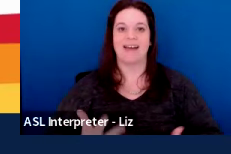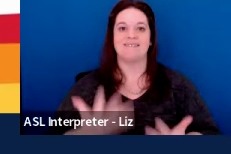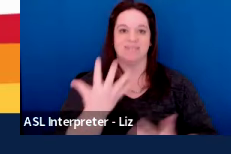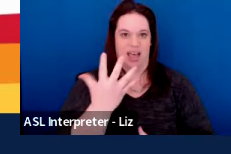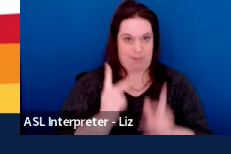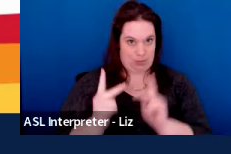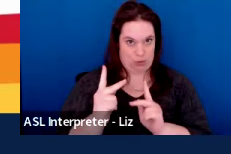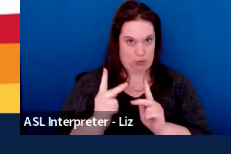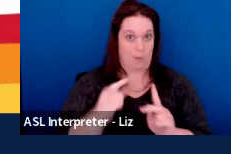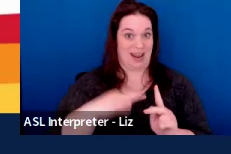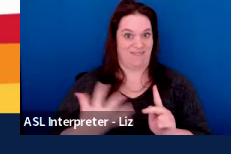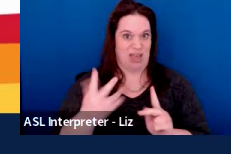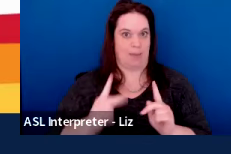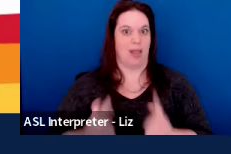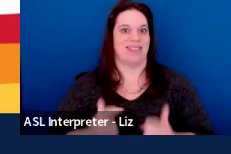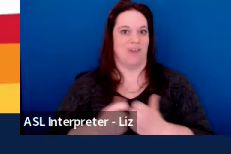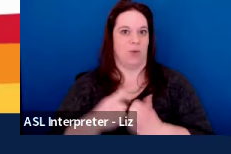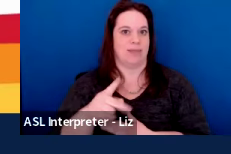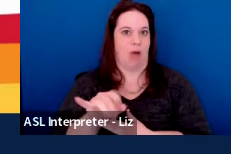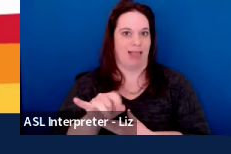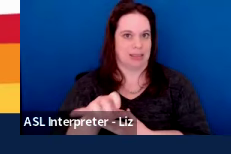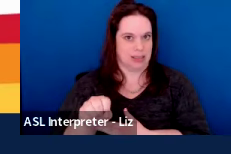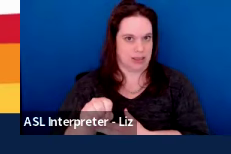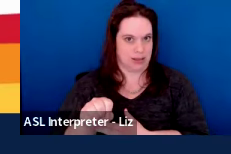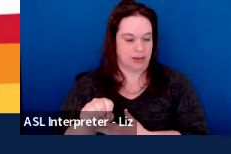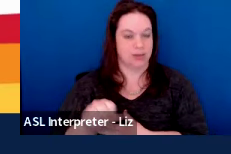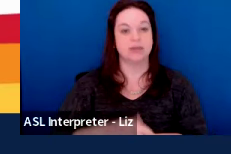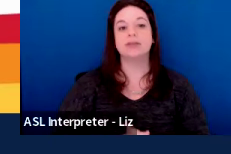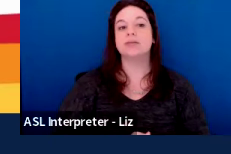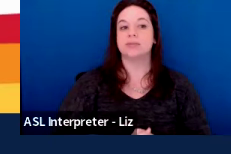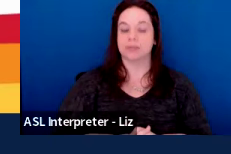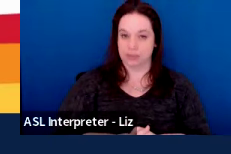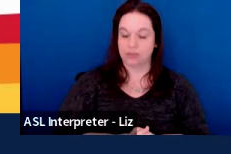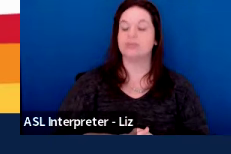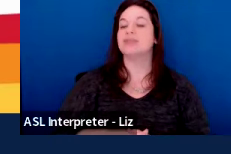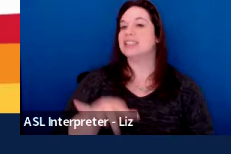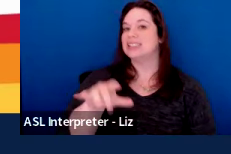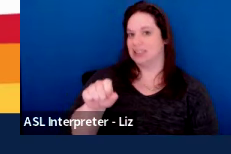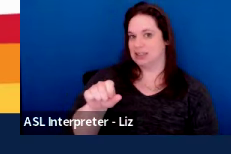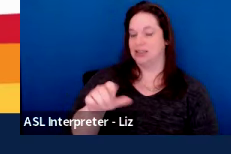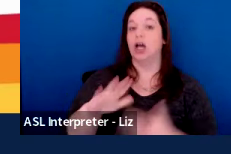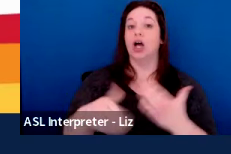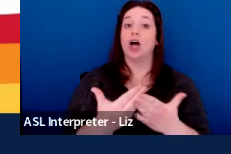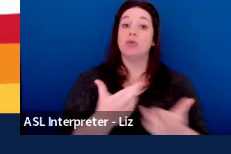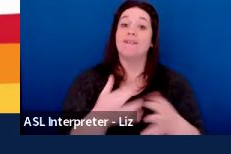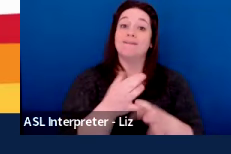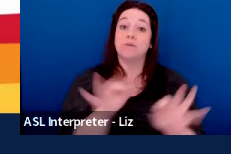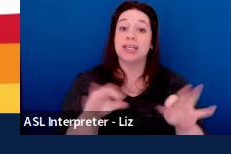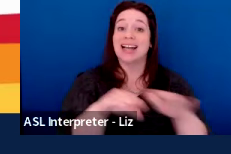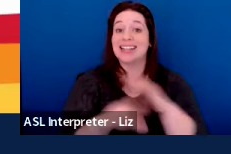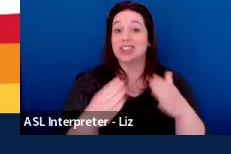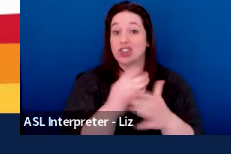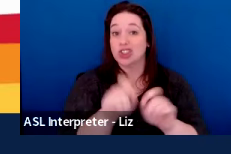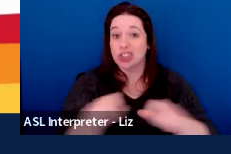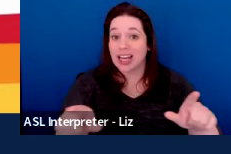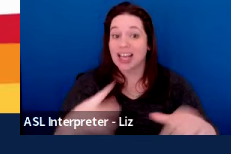paralysis. Yes. Okay. All of our resources are free to access and share, and this